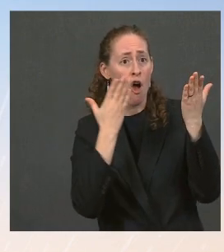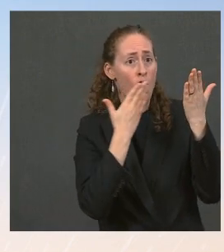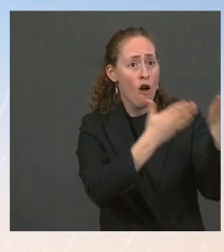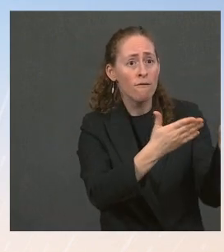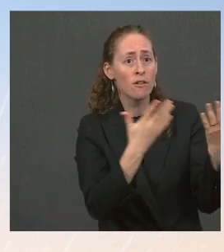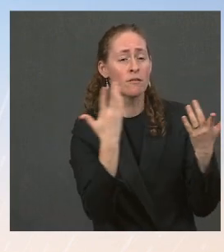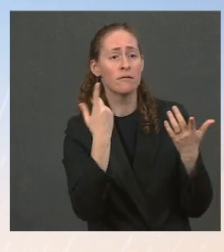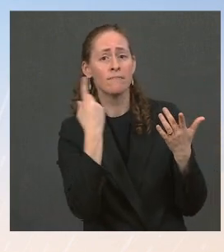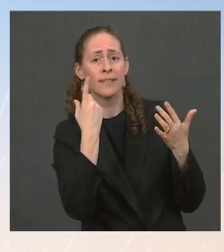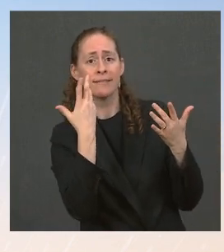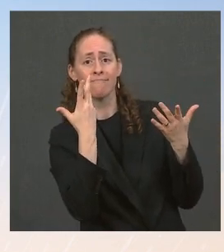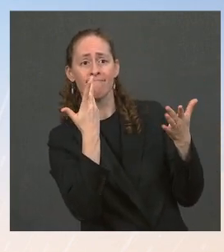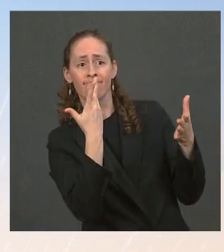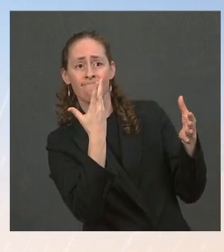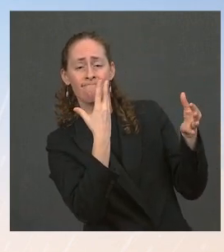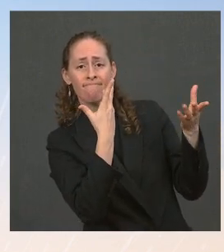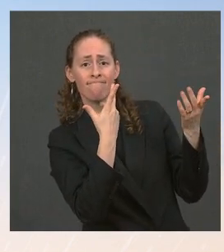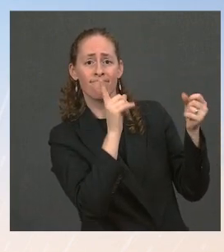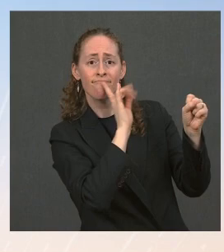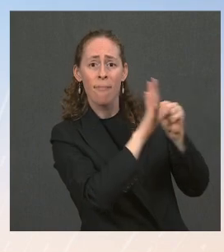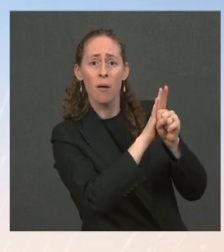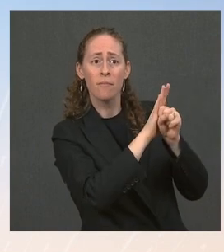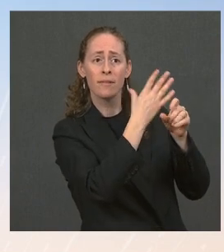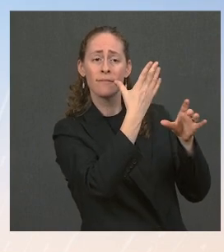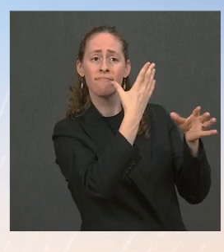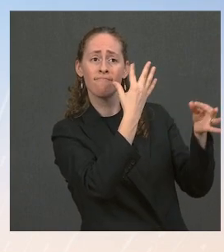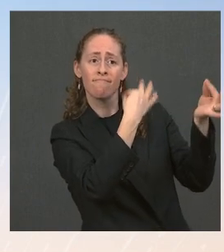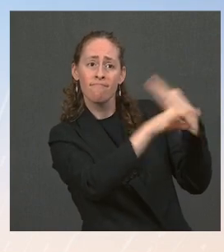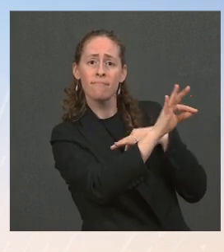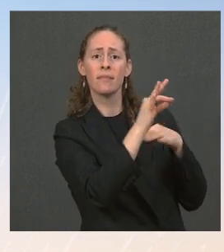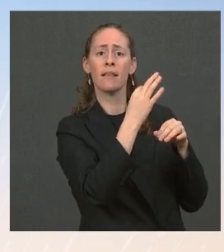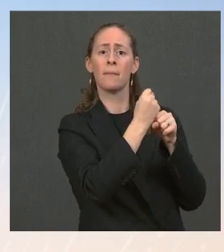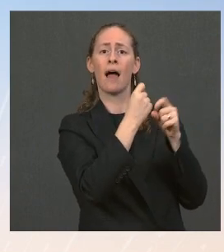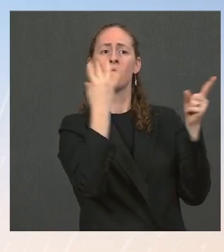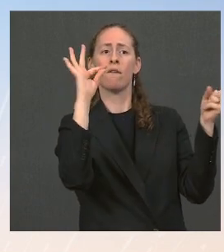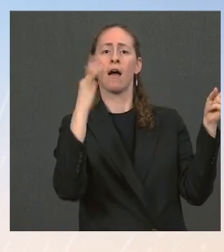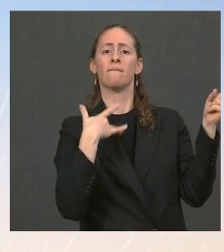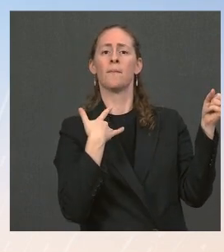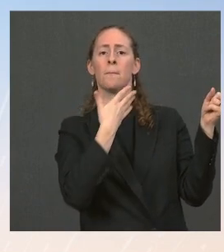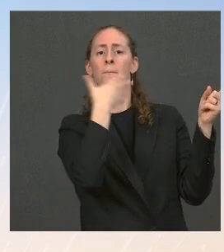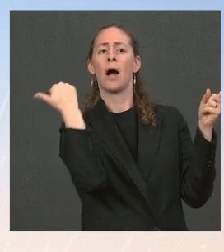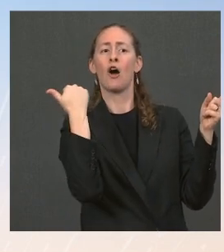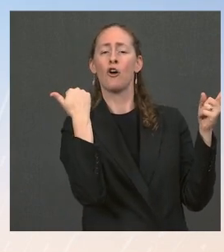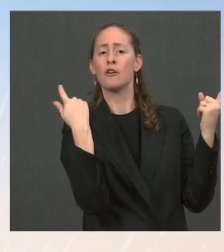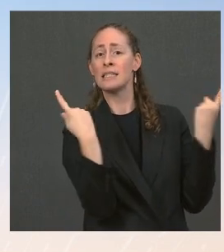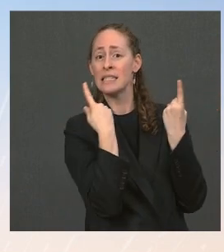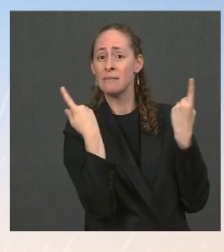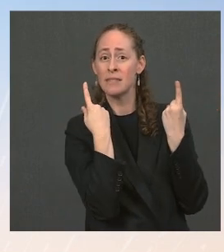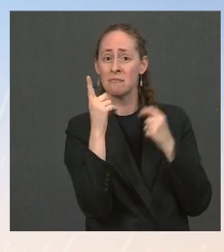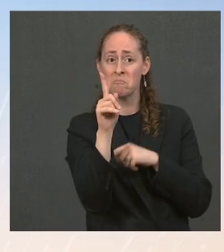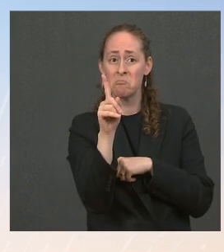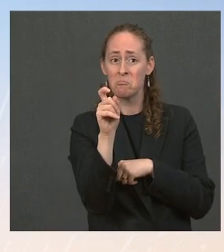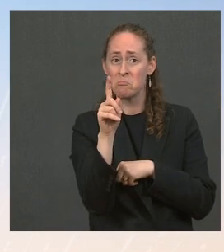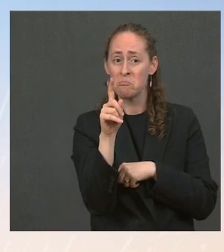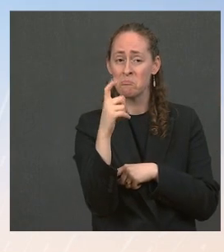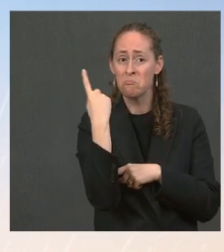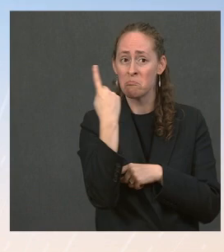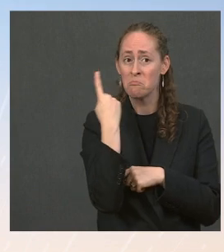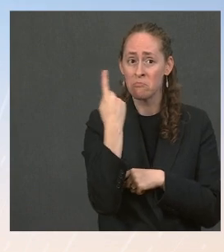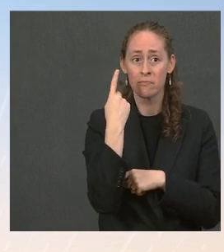commitments to make feelings feel a little better? And in addition, did Macron ask for anything?